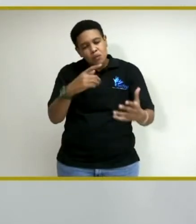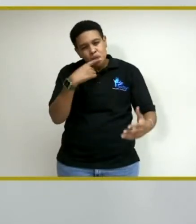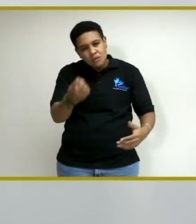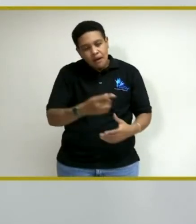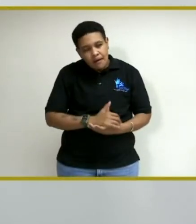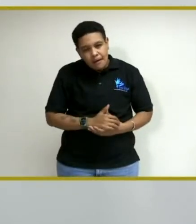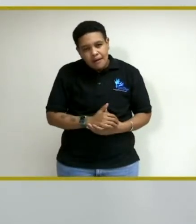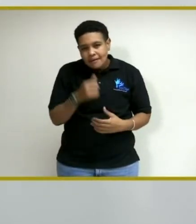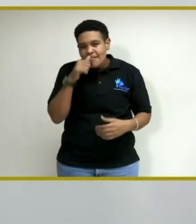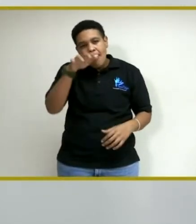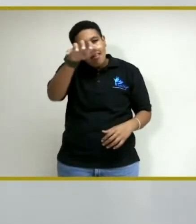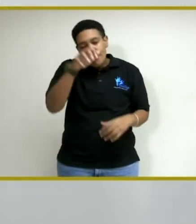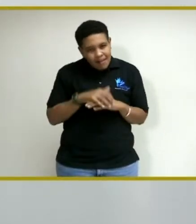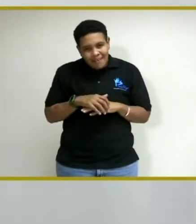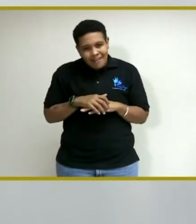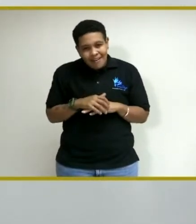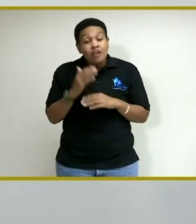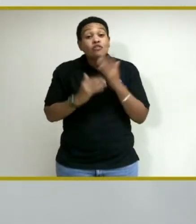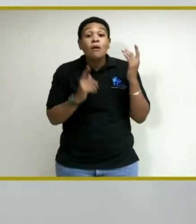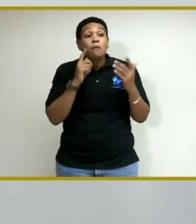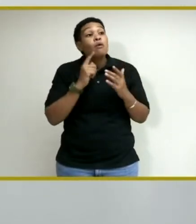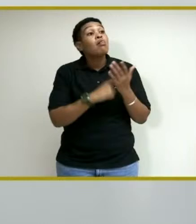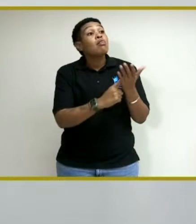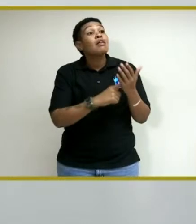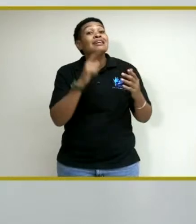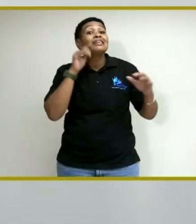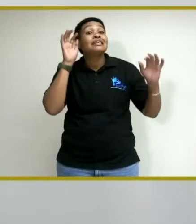that the decisions around opening up